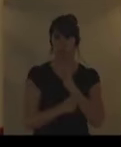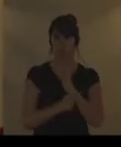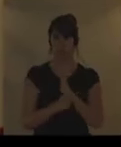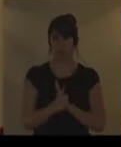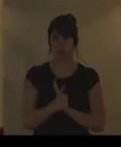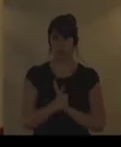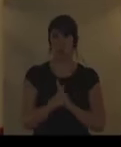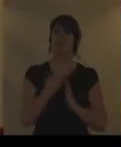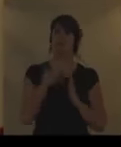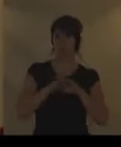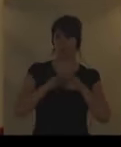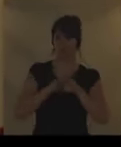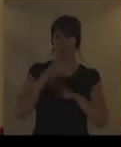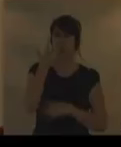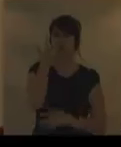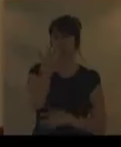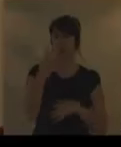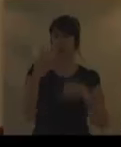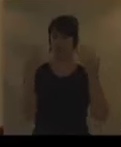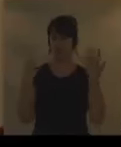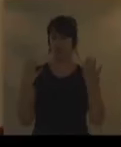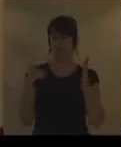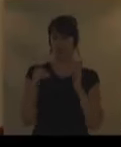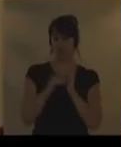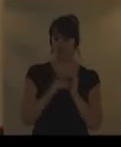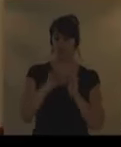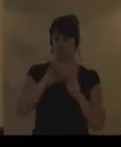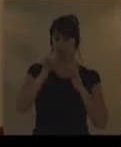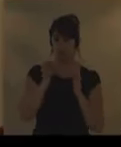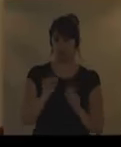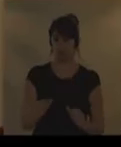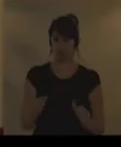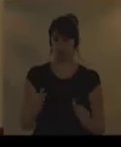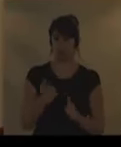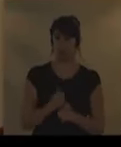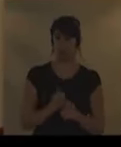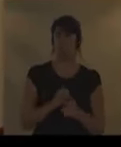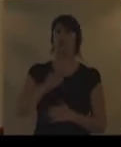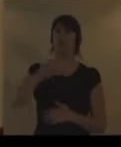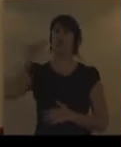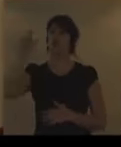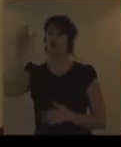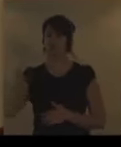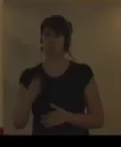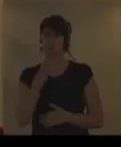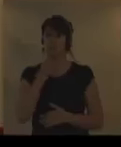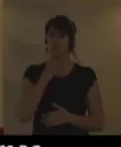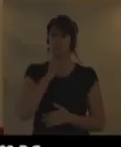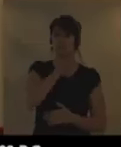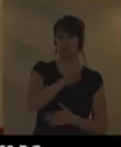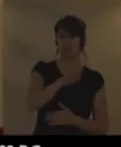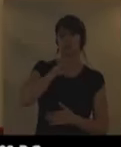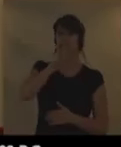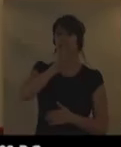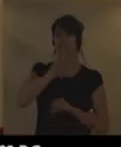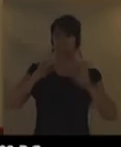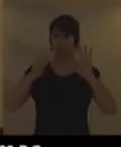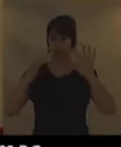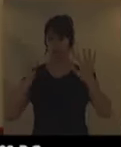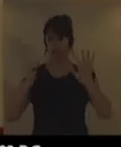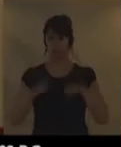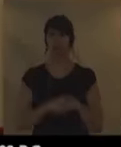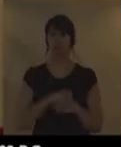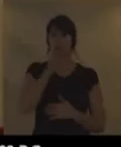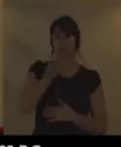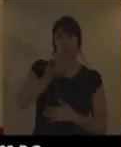139 hand shapes. So, first this diversity, we have selected 59 hand shapes